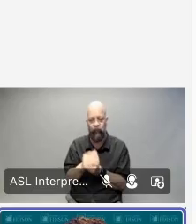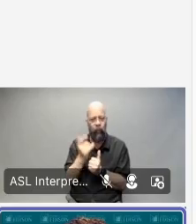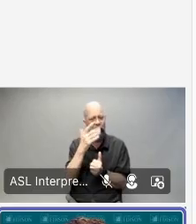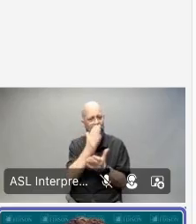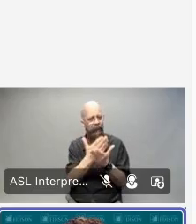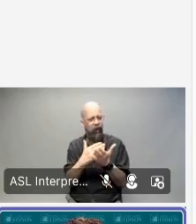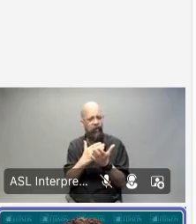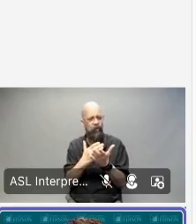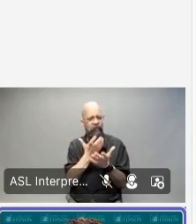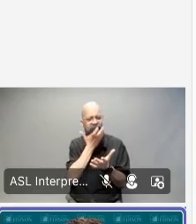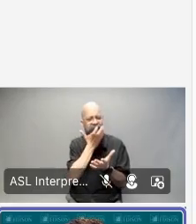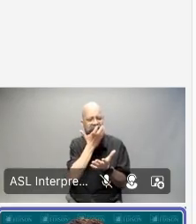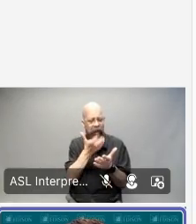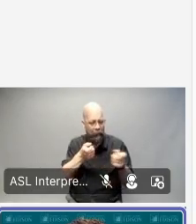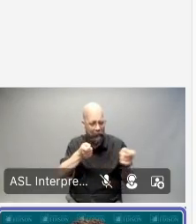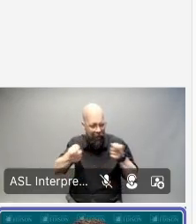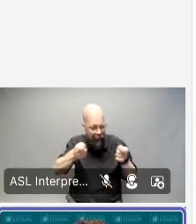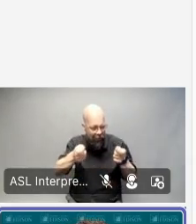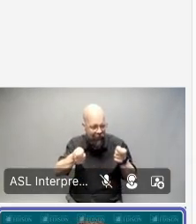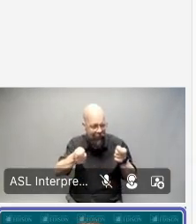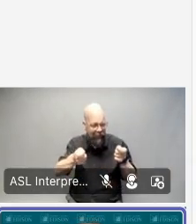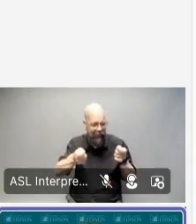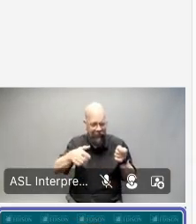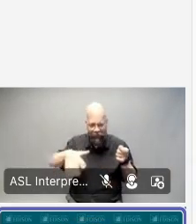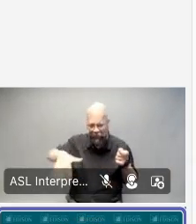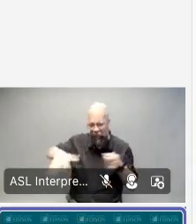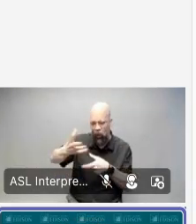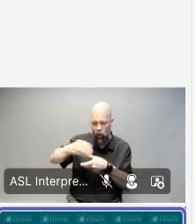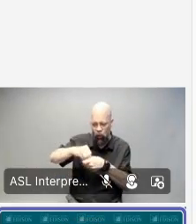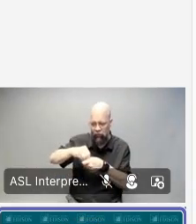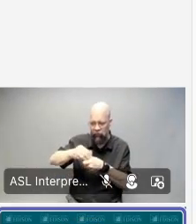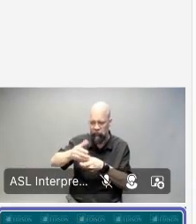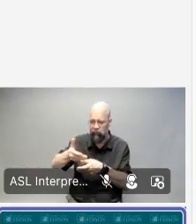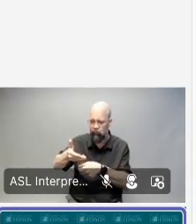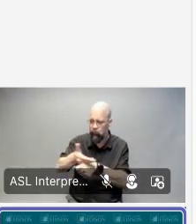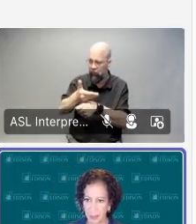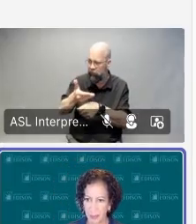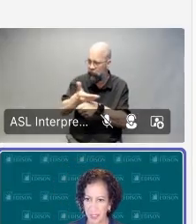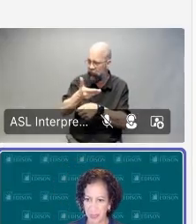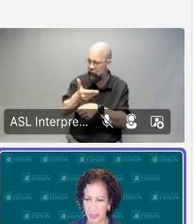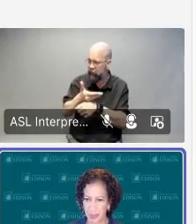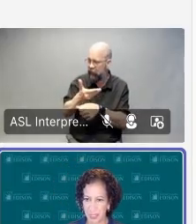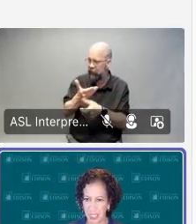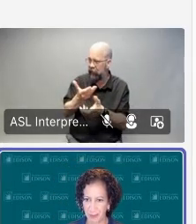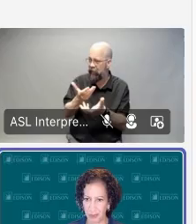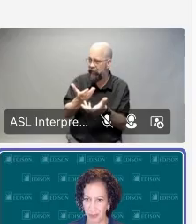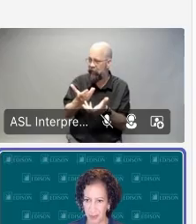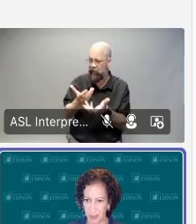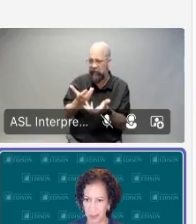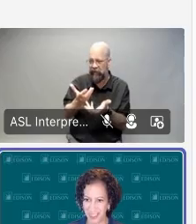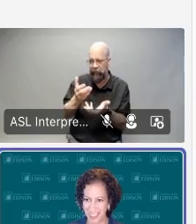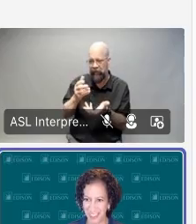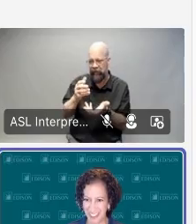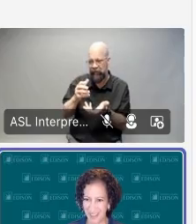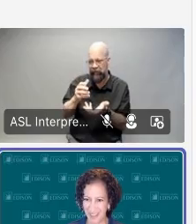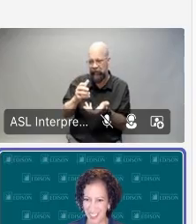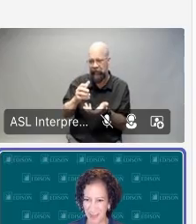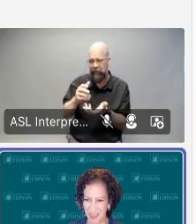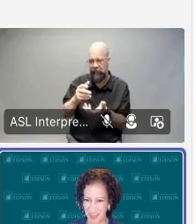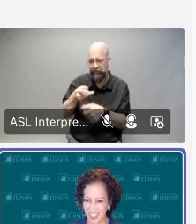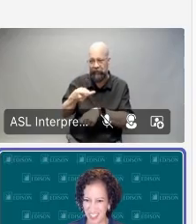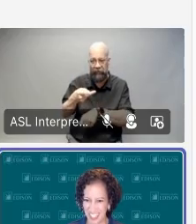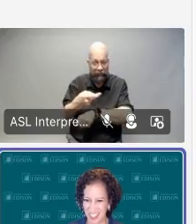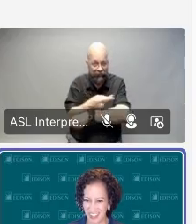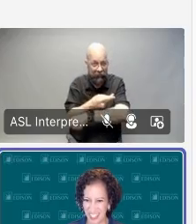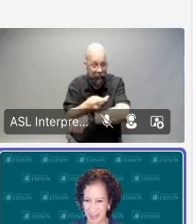vegetation management include brush grazing sheep? One comment I will make is we have used goats up in